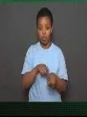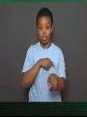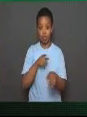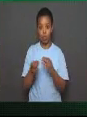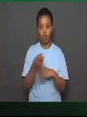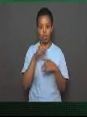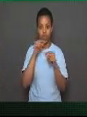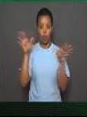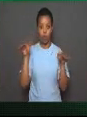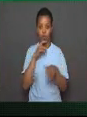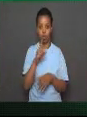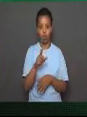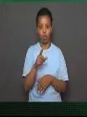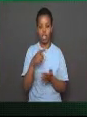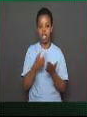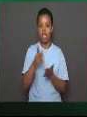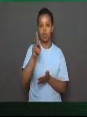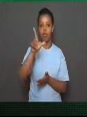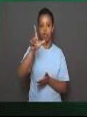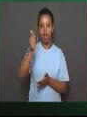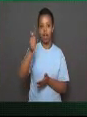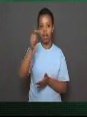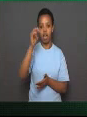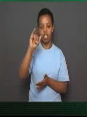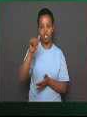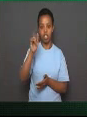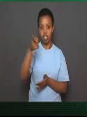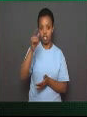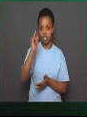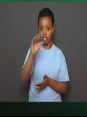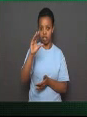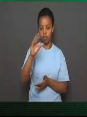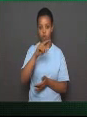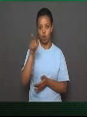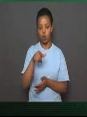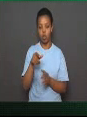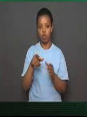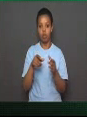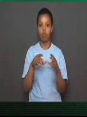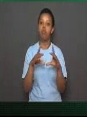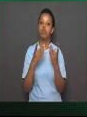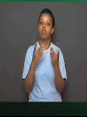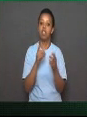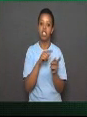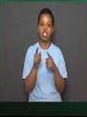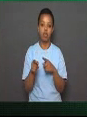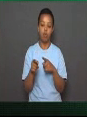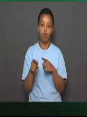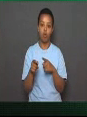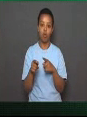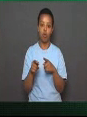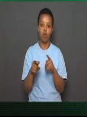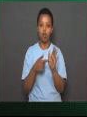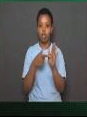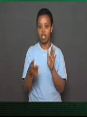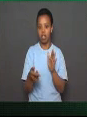The Pelagic Zone is the water that is furthest from the land. It is also referred